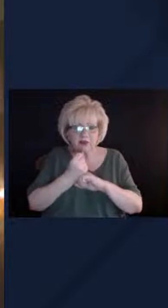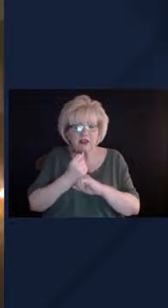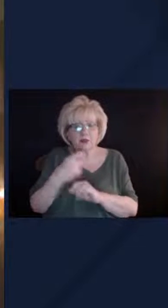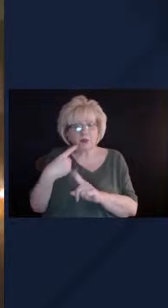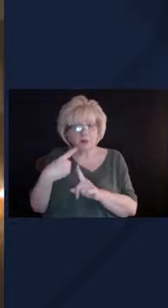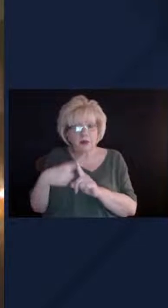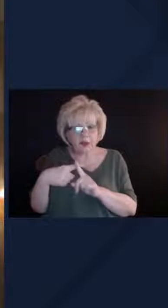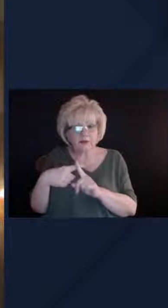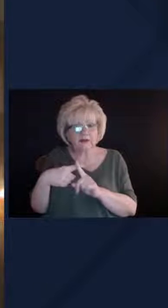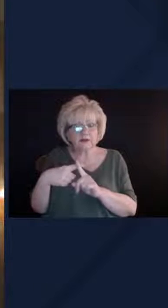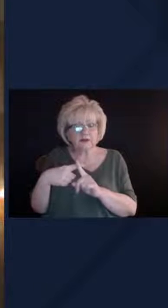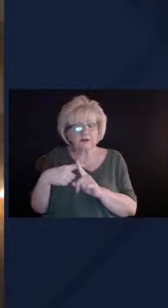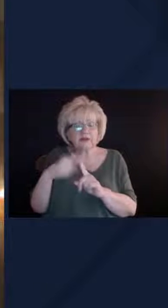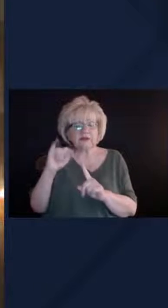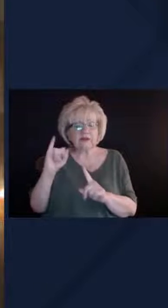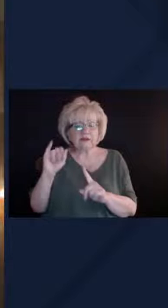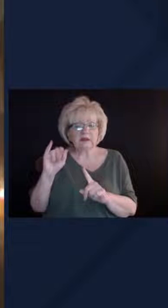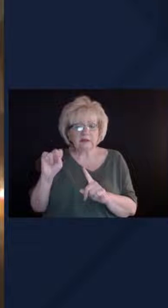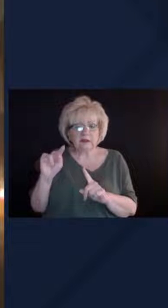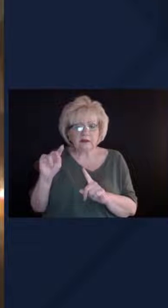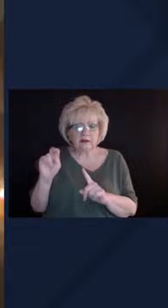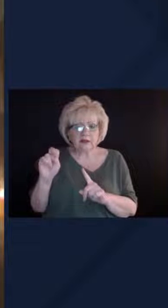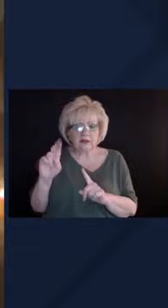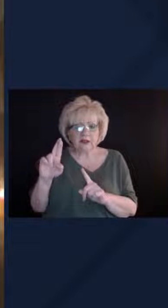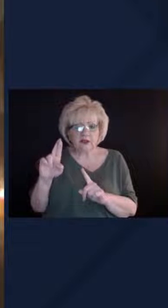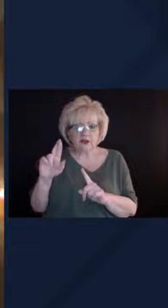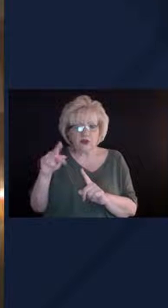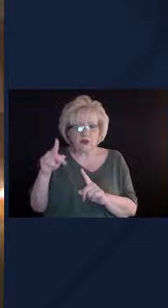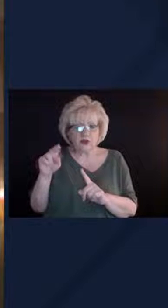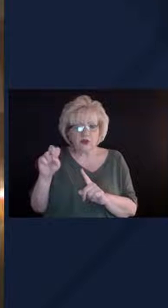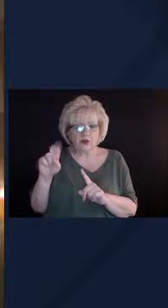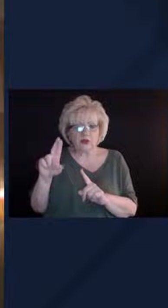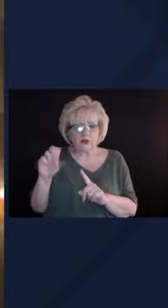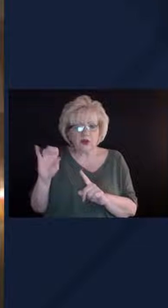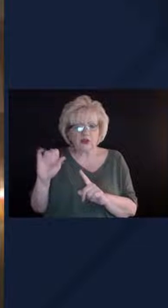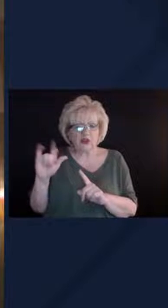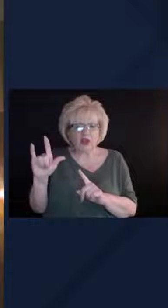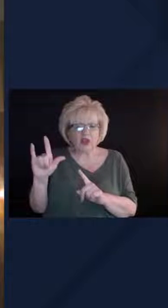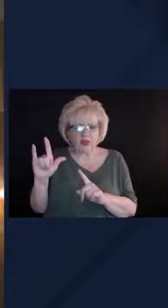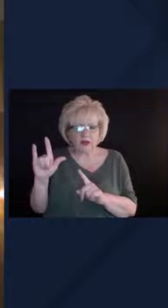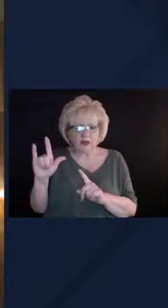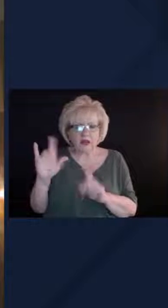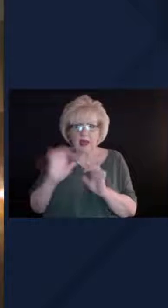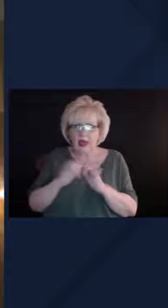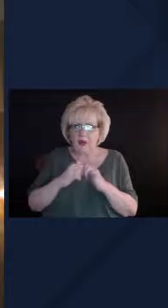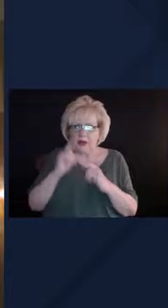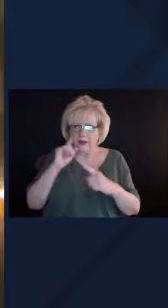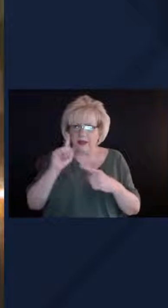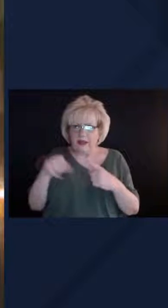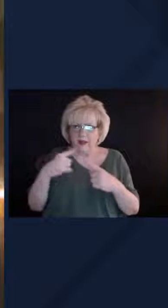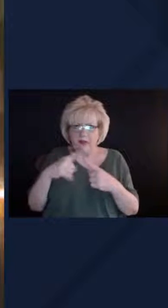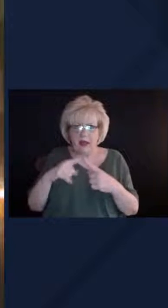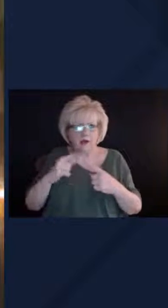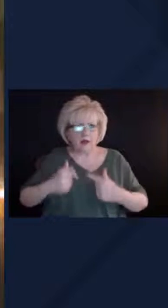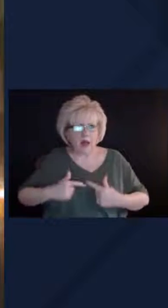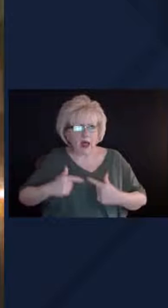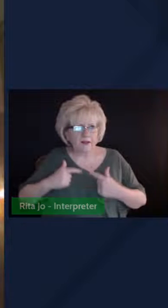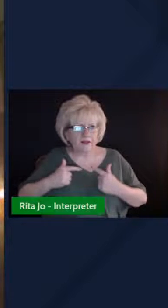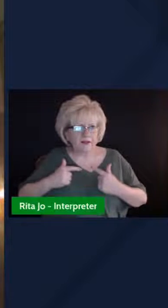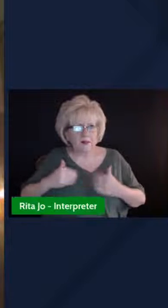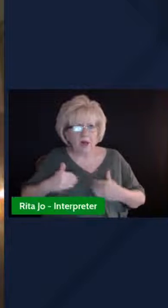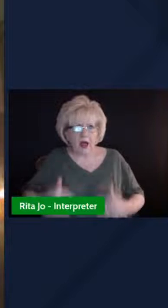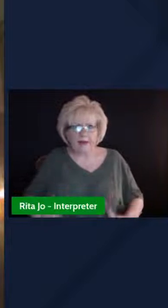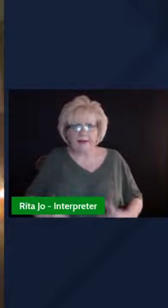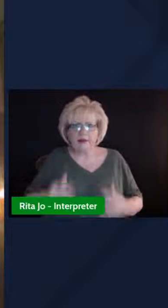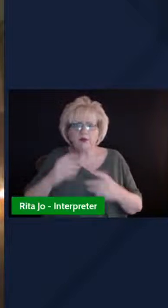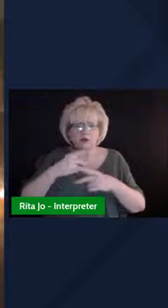advocacy as the pandemic has shifted the way that we think about bodies, lives, and productivity. Who has